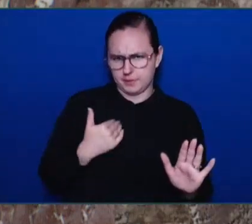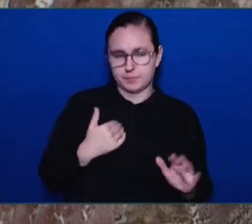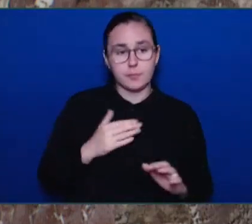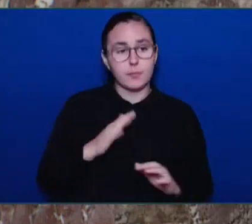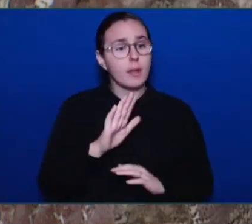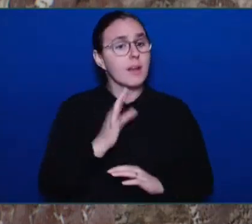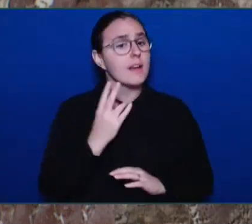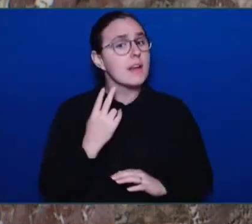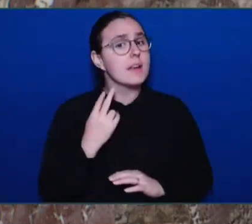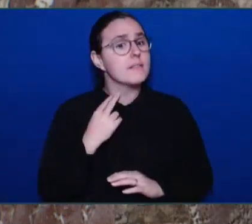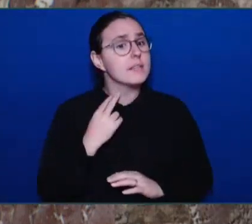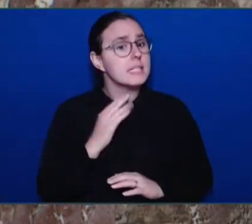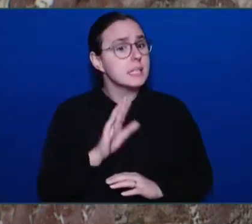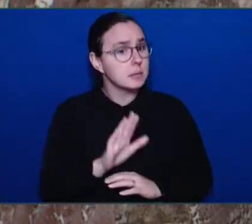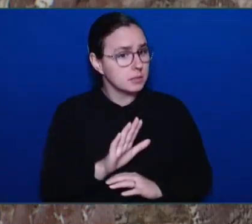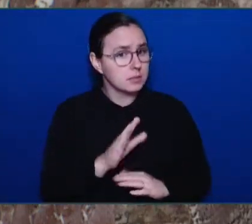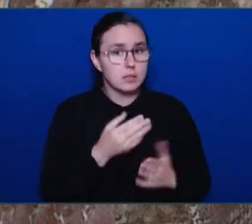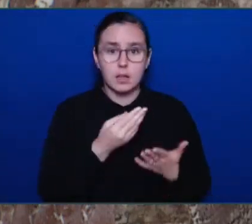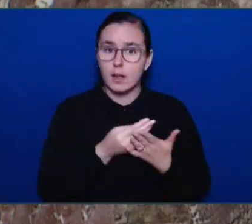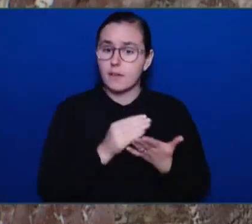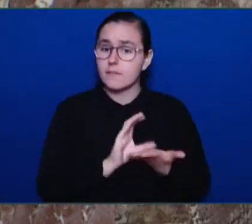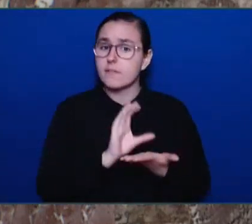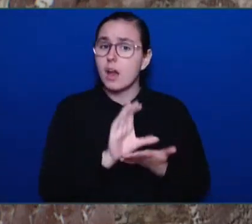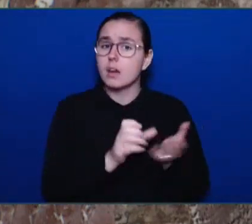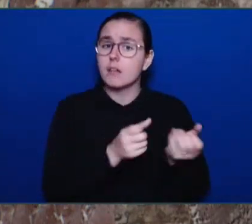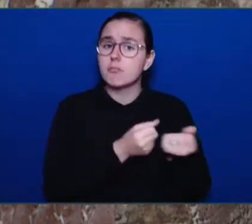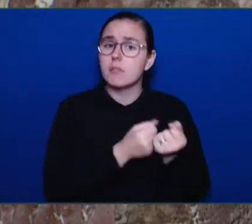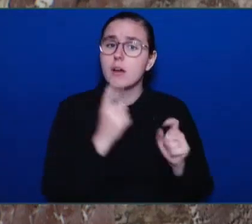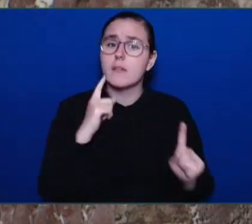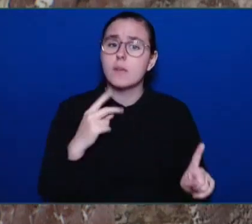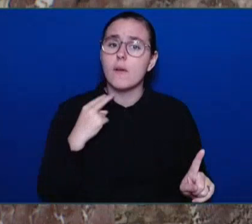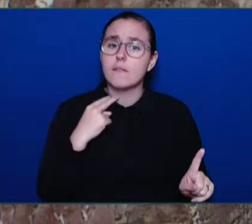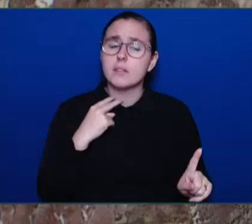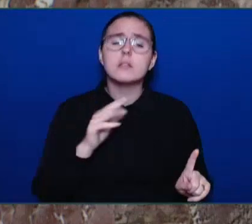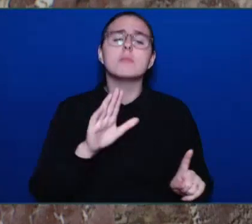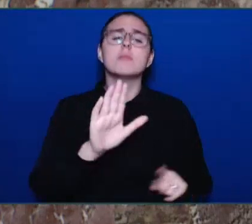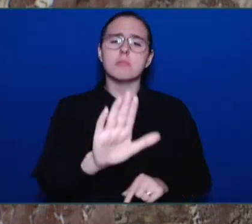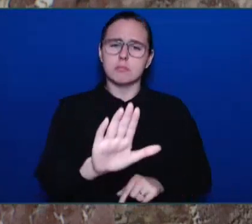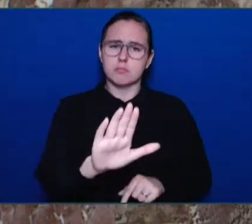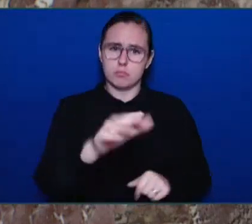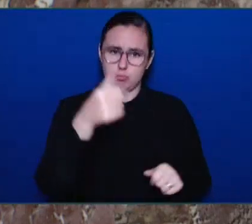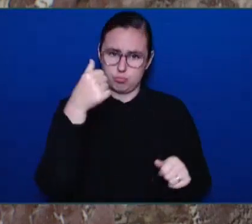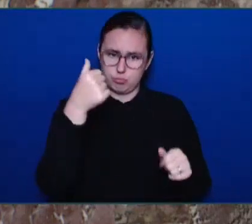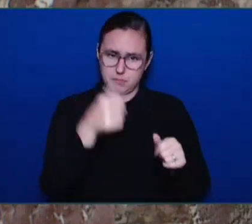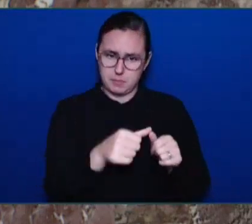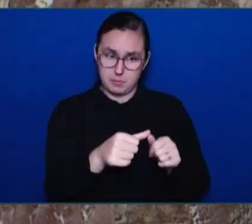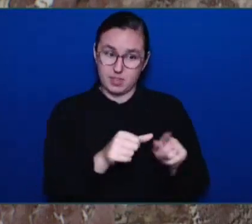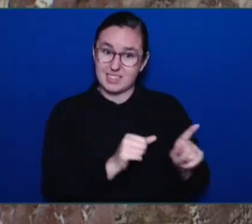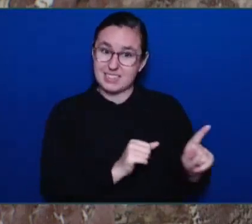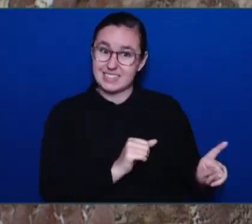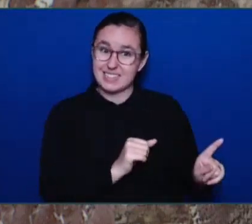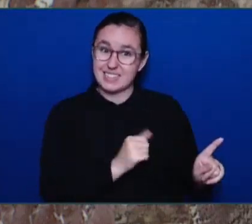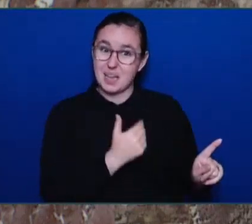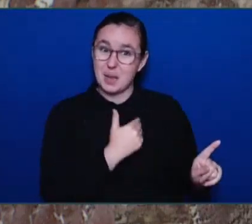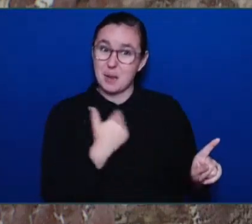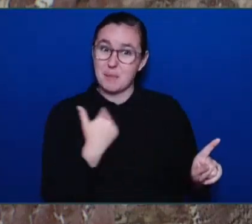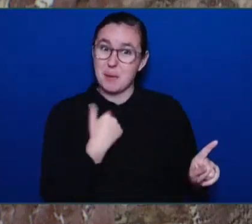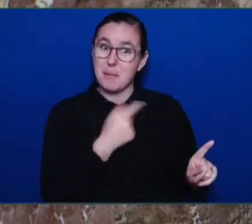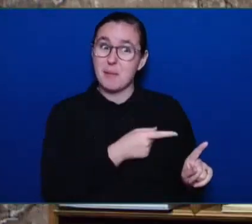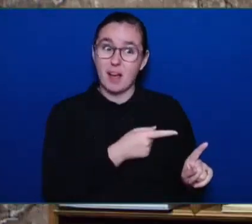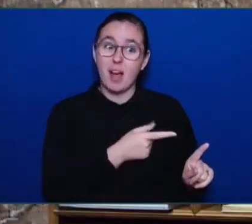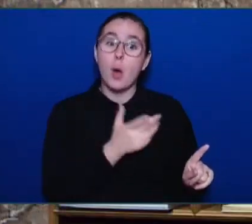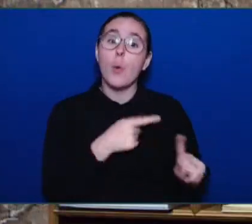Speaker, let's just refresh that member's record as governments on this side of the House, when they sat on this side of the